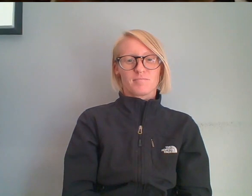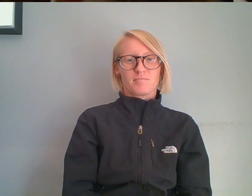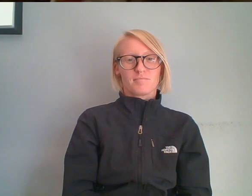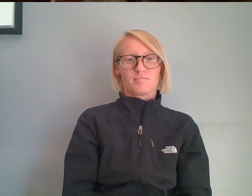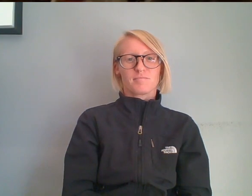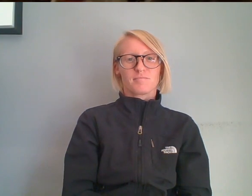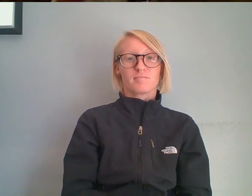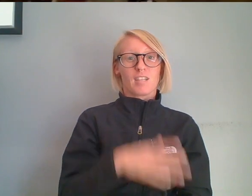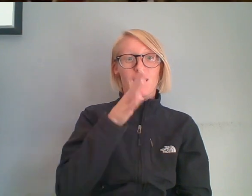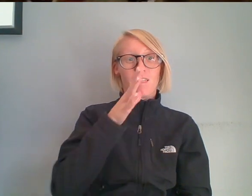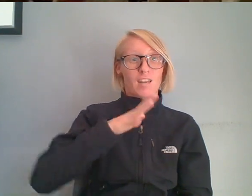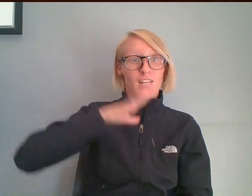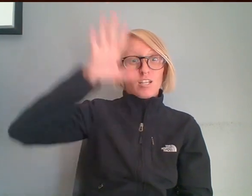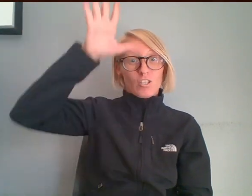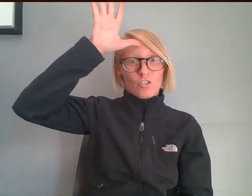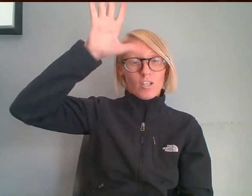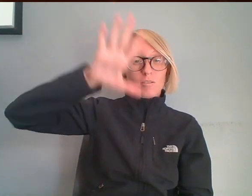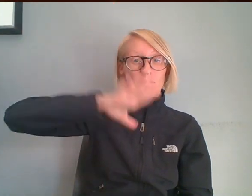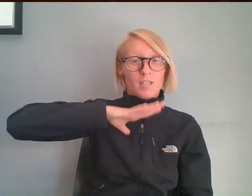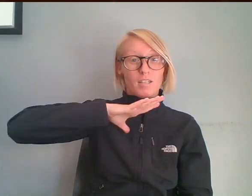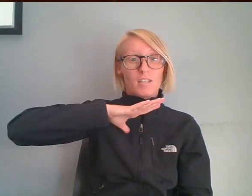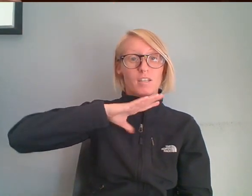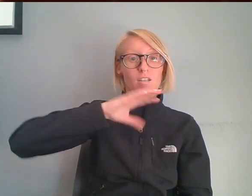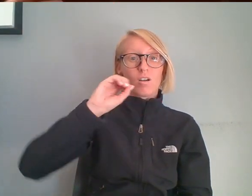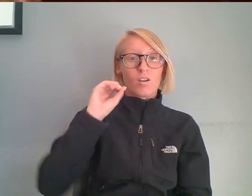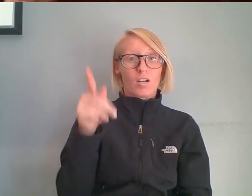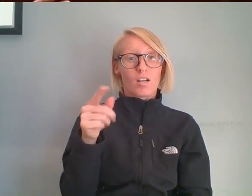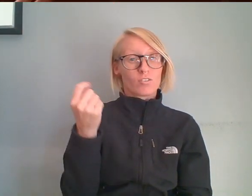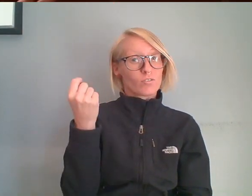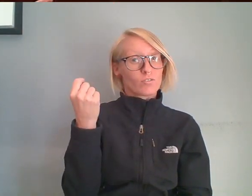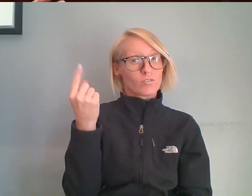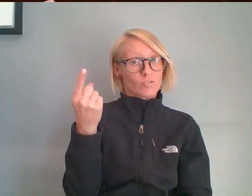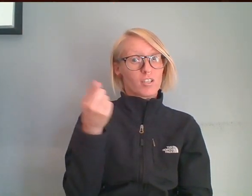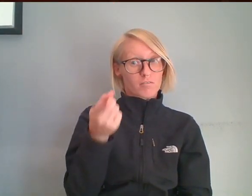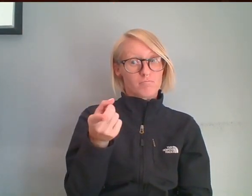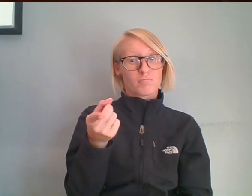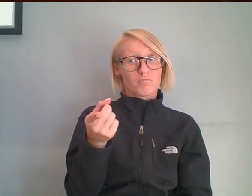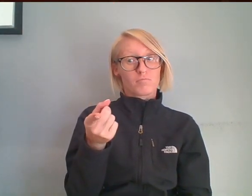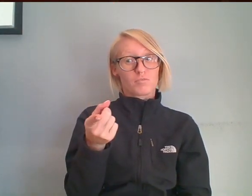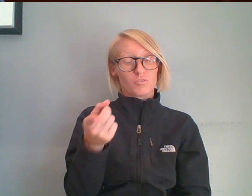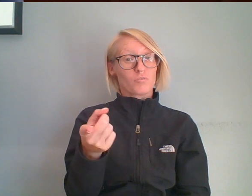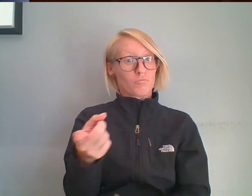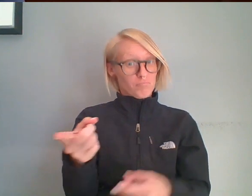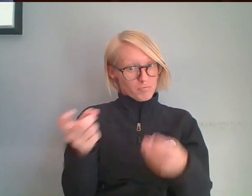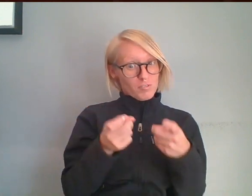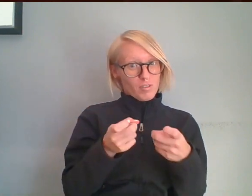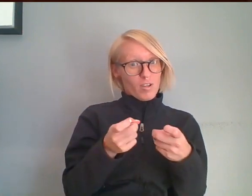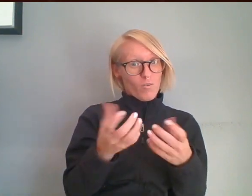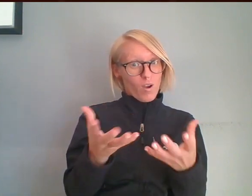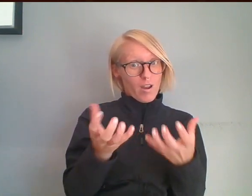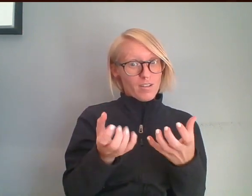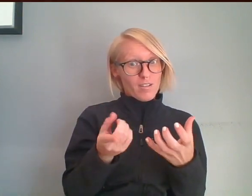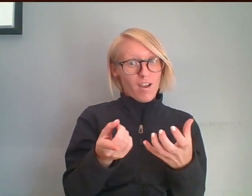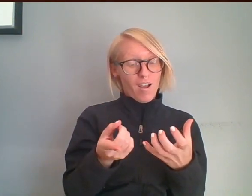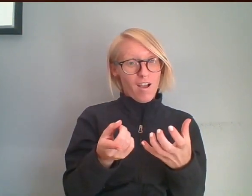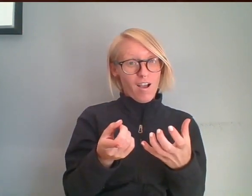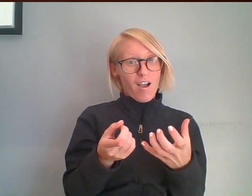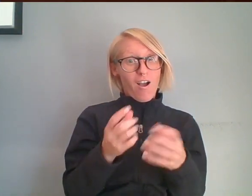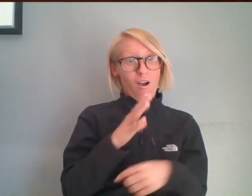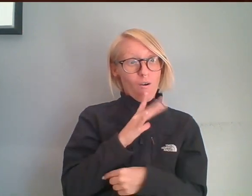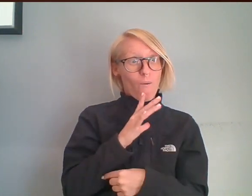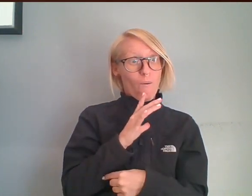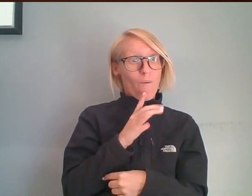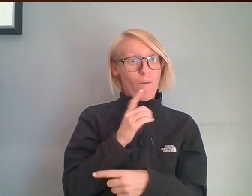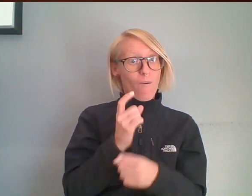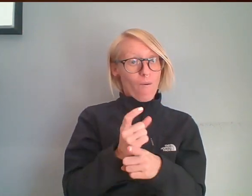All right, ladies and gentlemen, did you get what you wanted? Pretty neat, huh? You